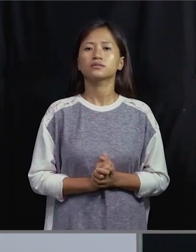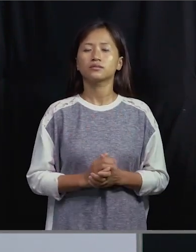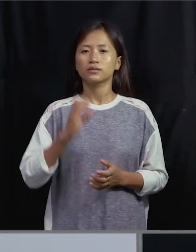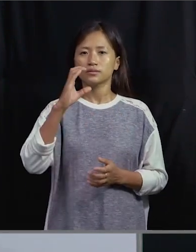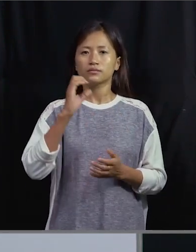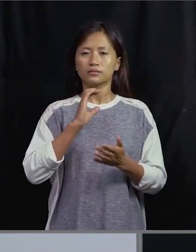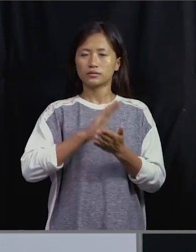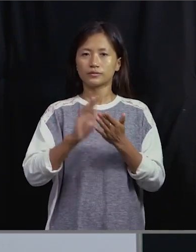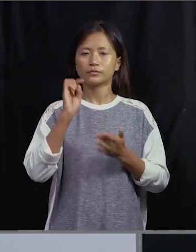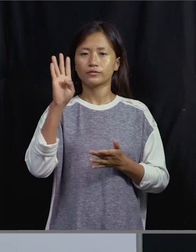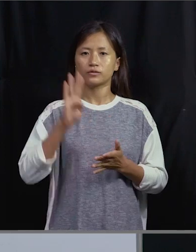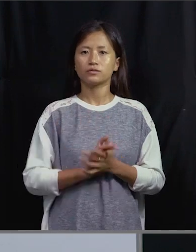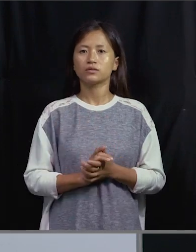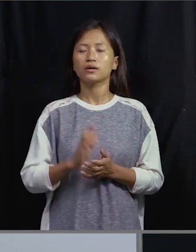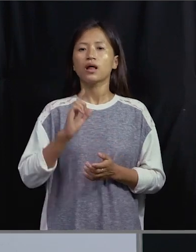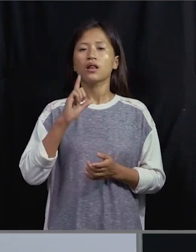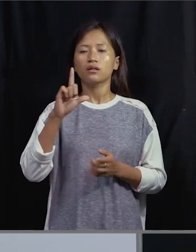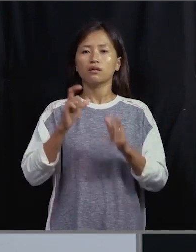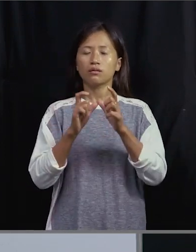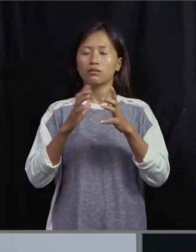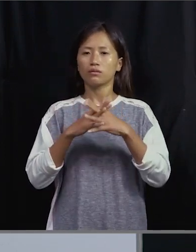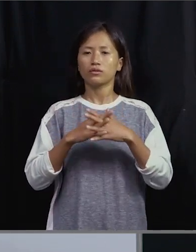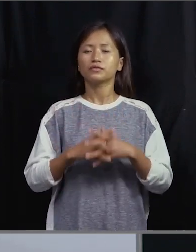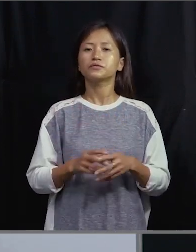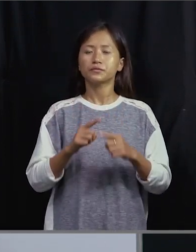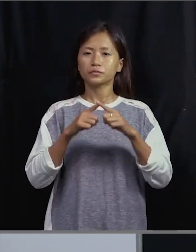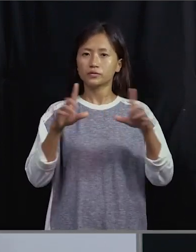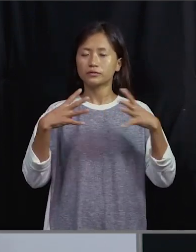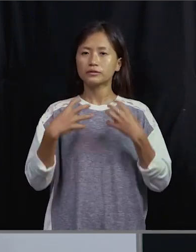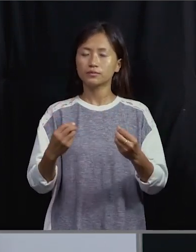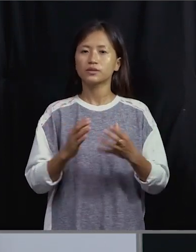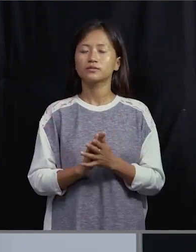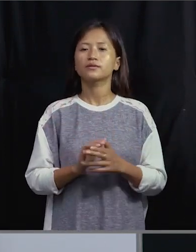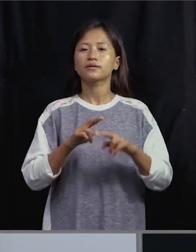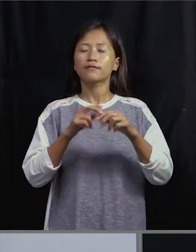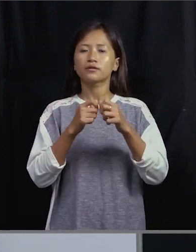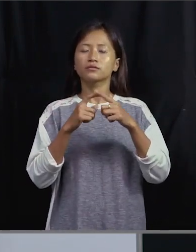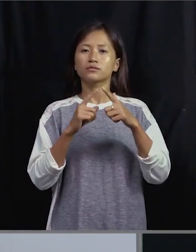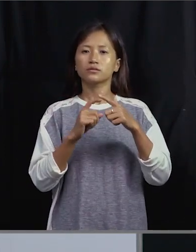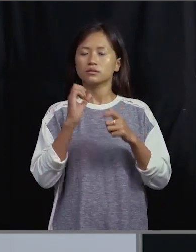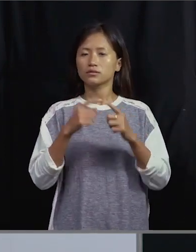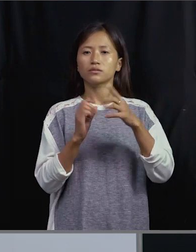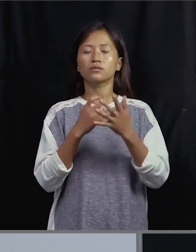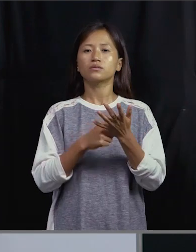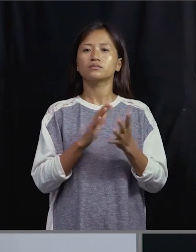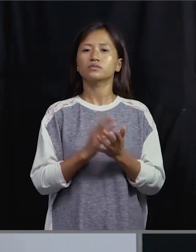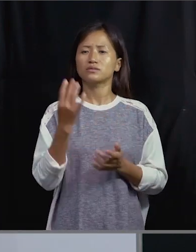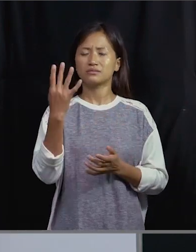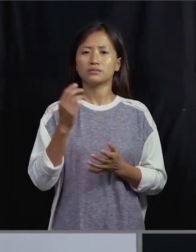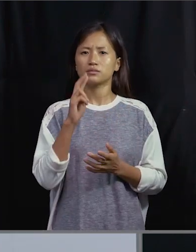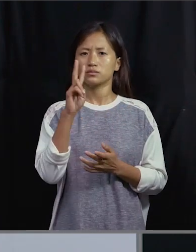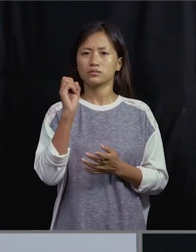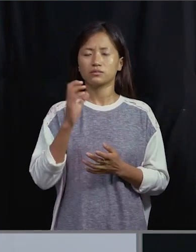4. It's about law of demand and factors affecting demand. However, since we just have 20 minutes, we will try